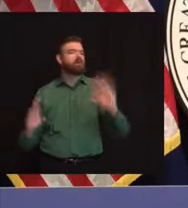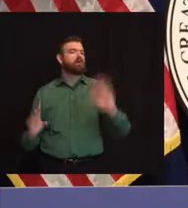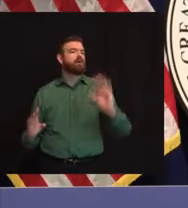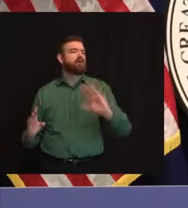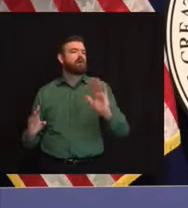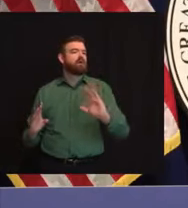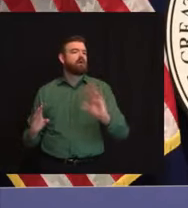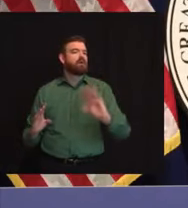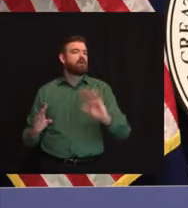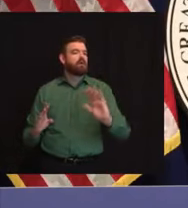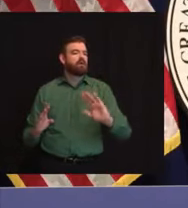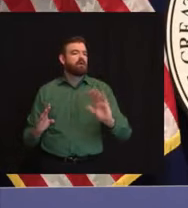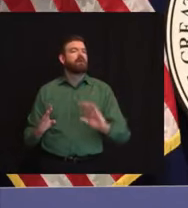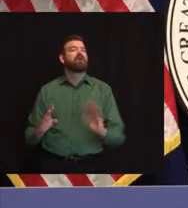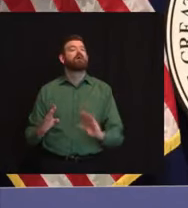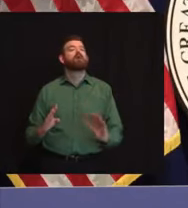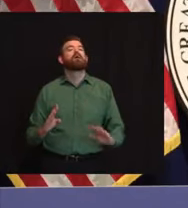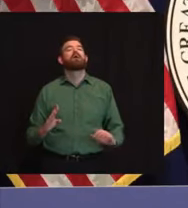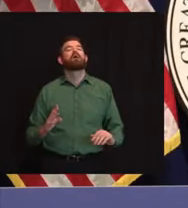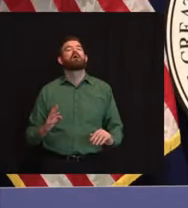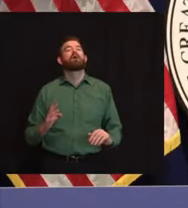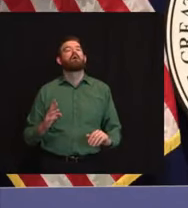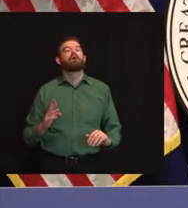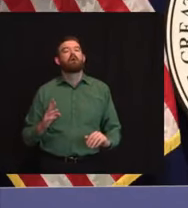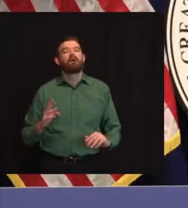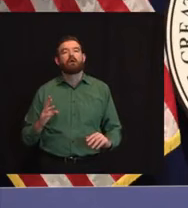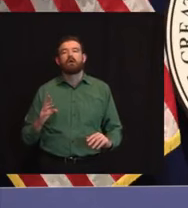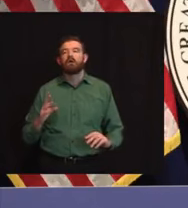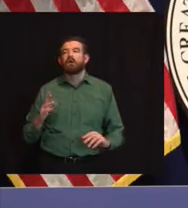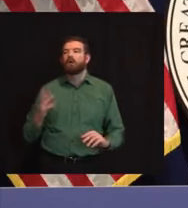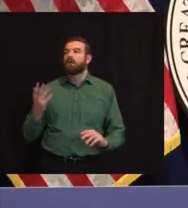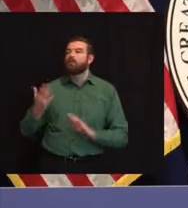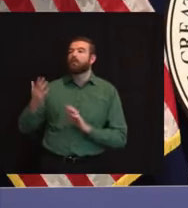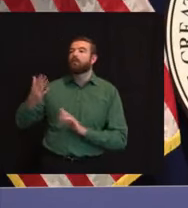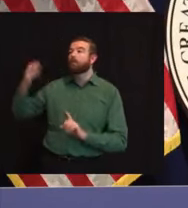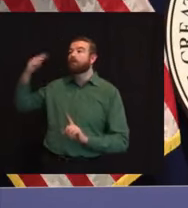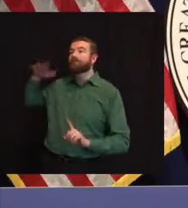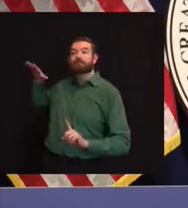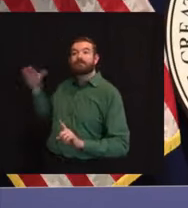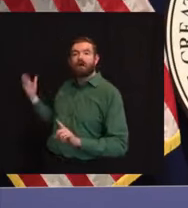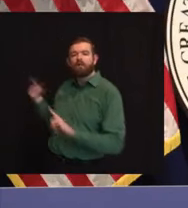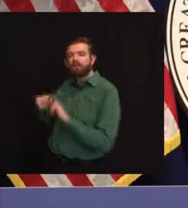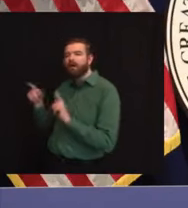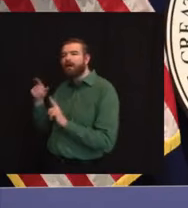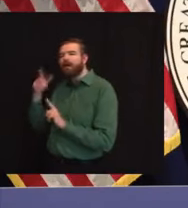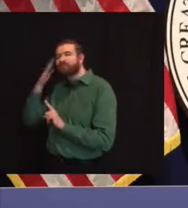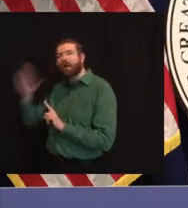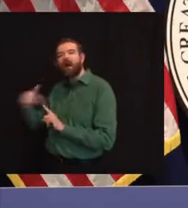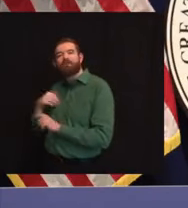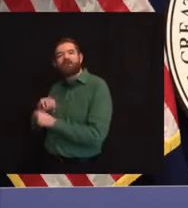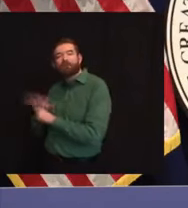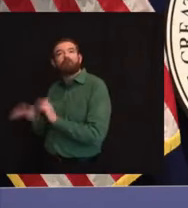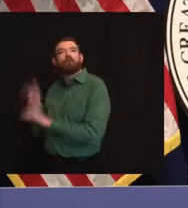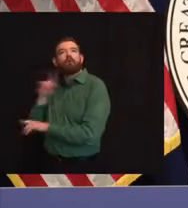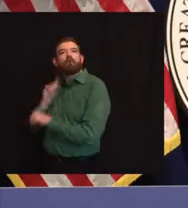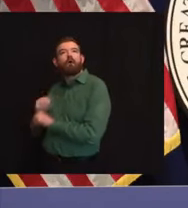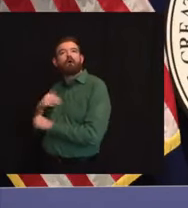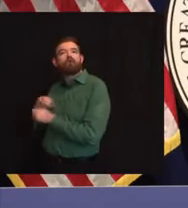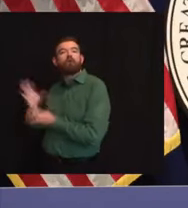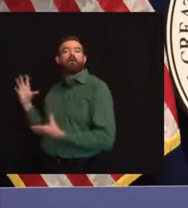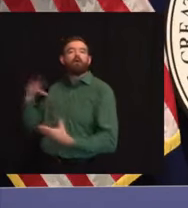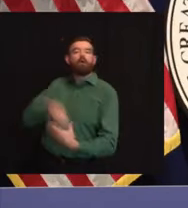time frame associated with these, and not everybody dies in a hospital. There's another point that is worth noting. I don't have, if you're going to ask me what the breakdown